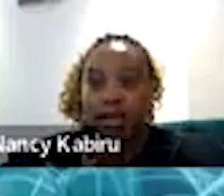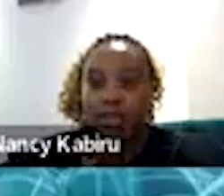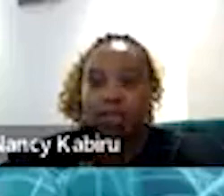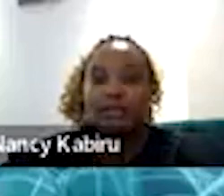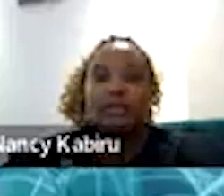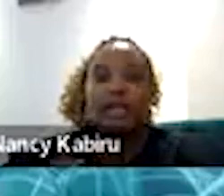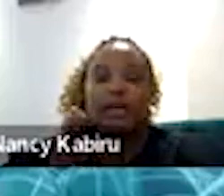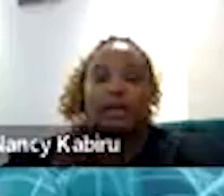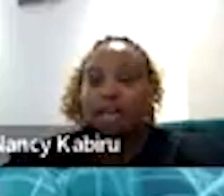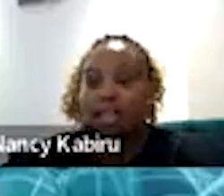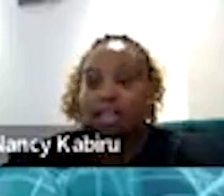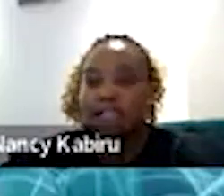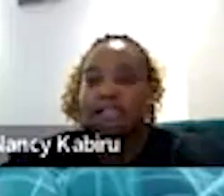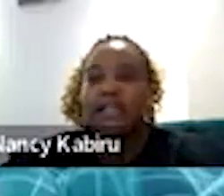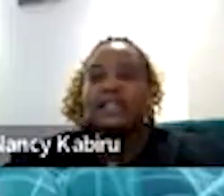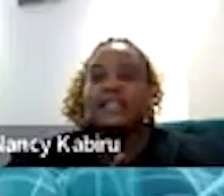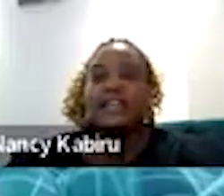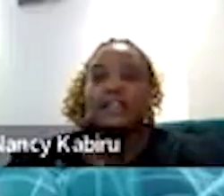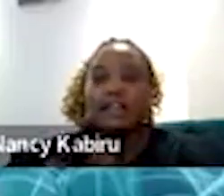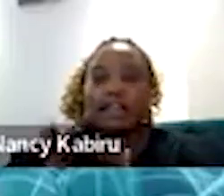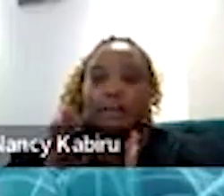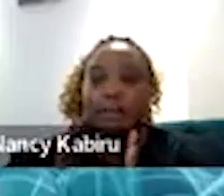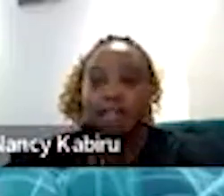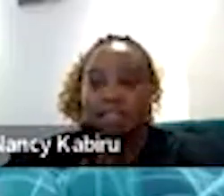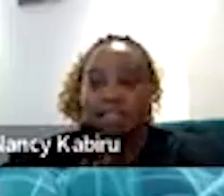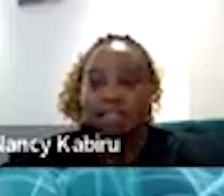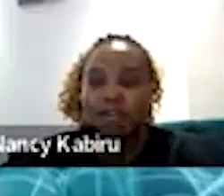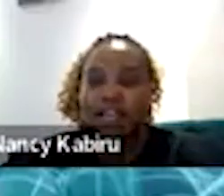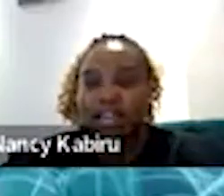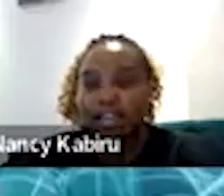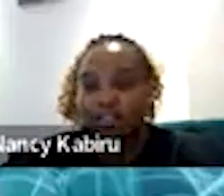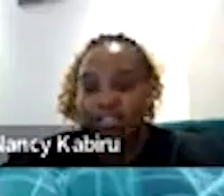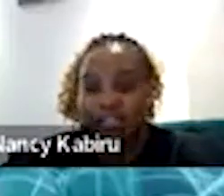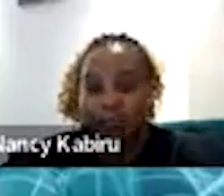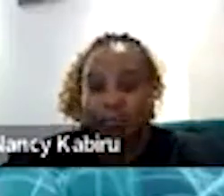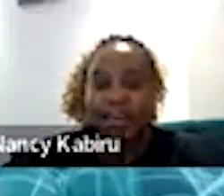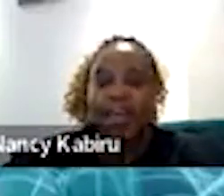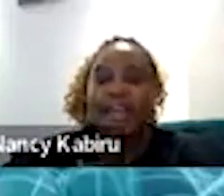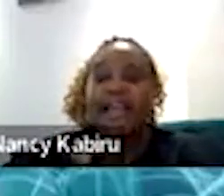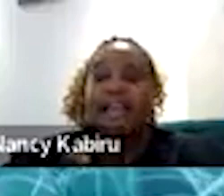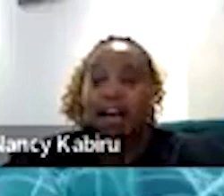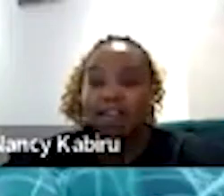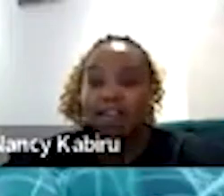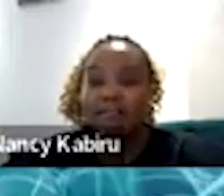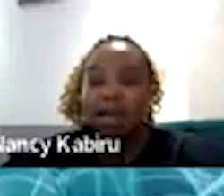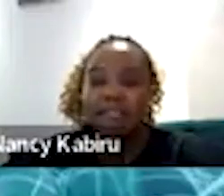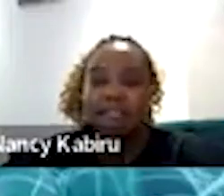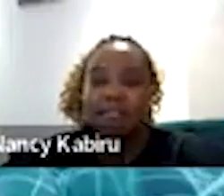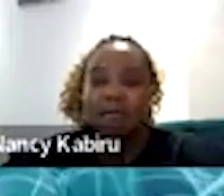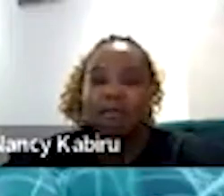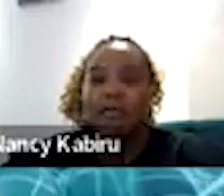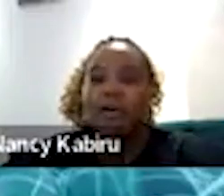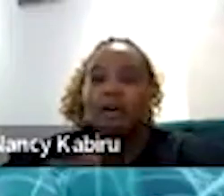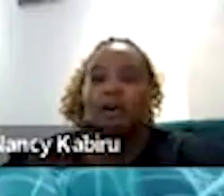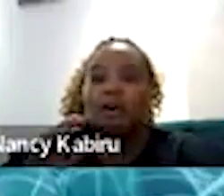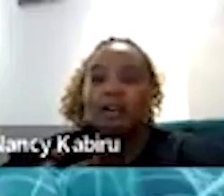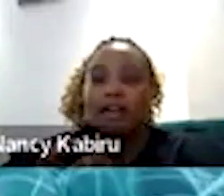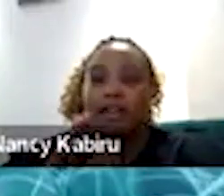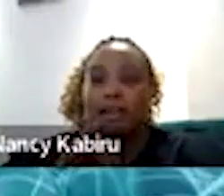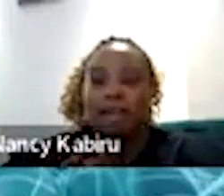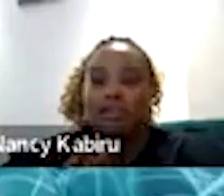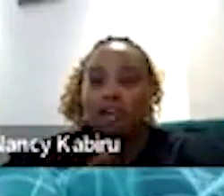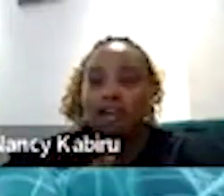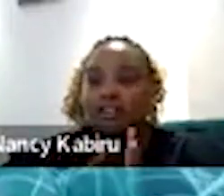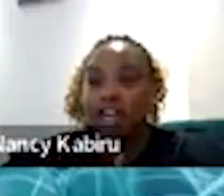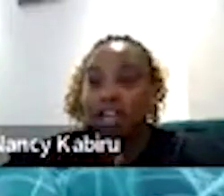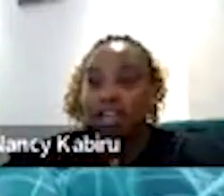have gone back to school, acquired the necessary skill, and I practice this on an everyday. And I love impacting people